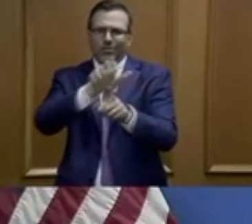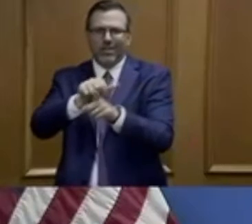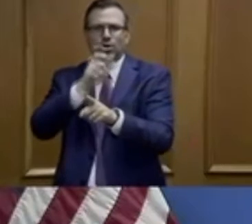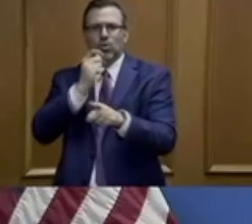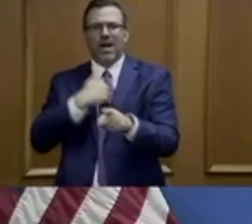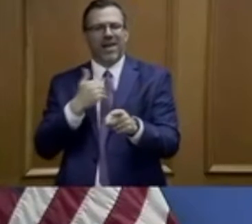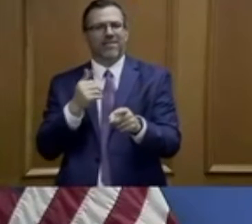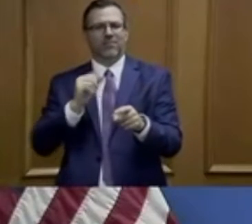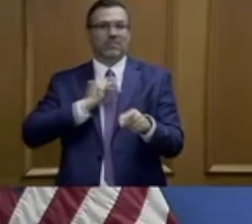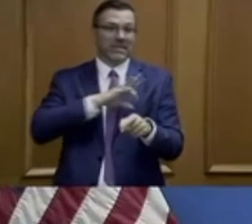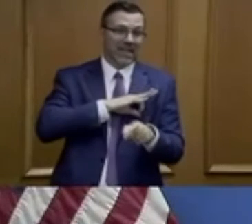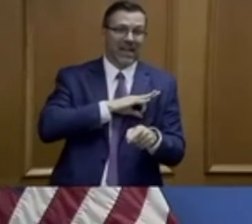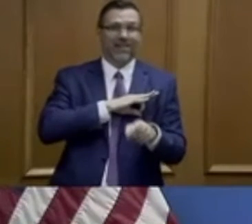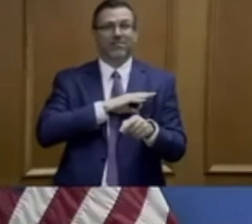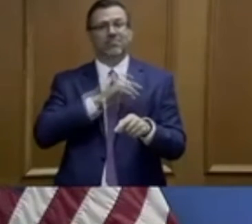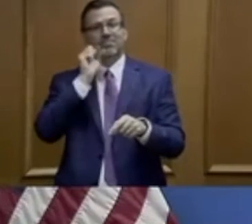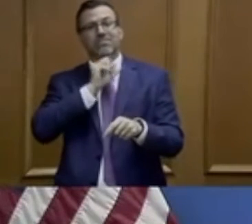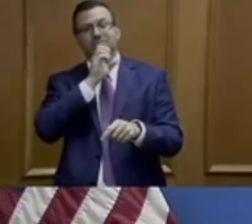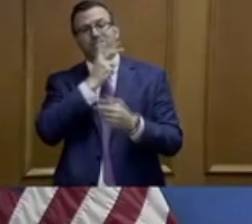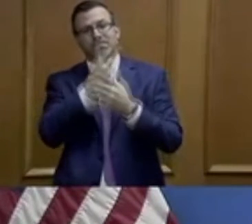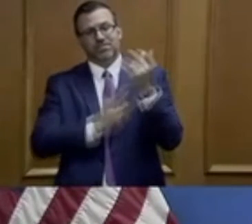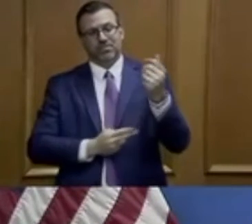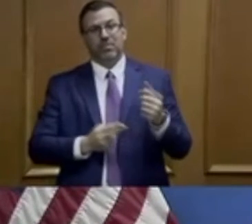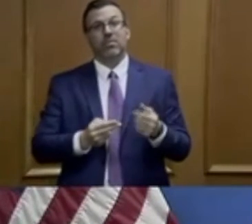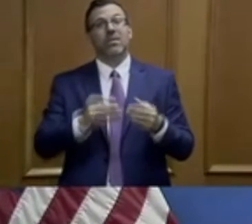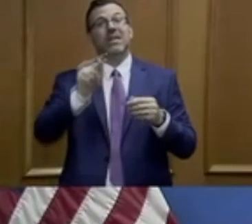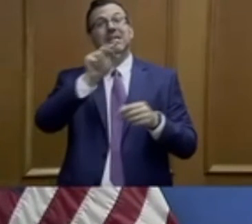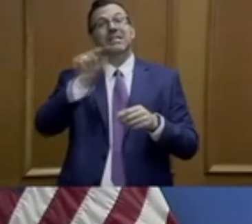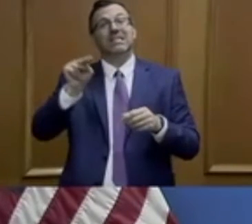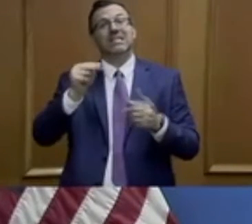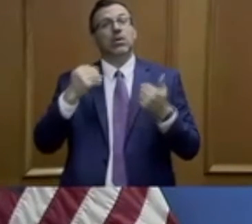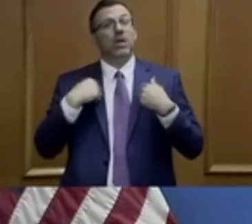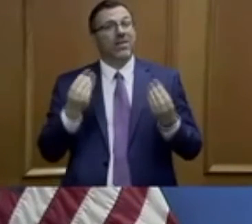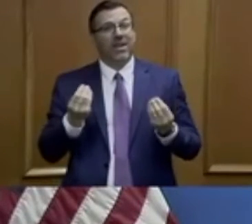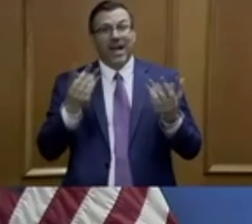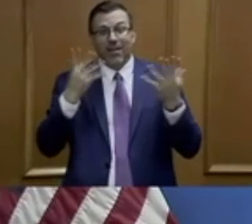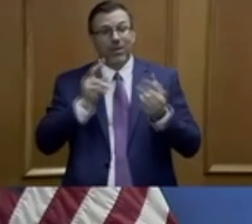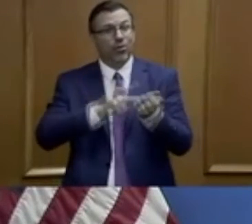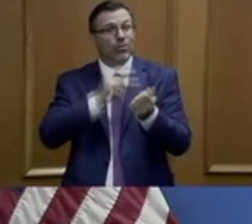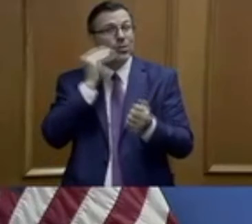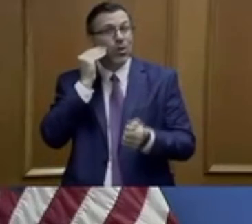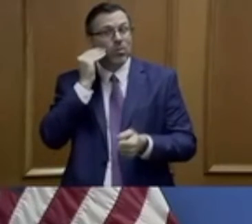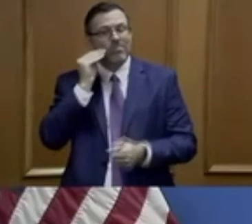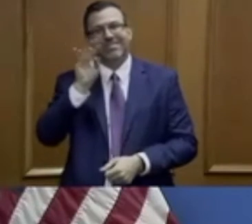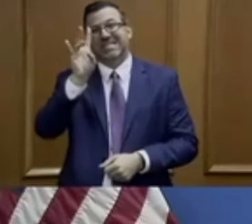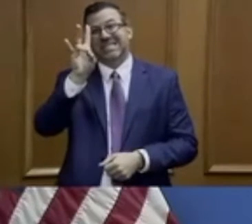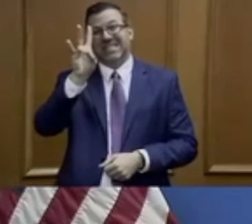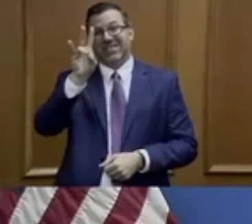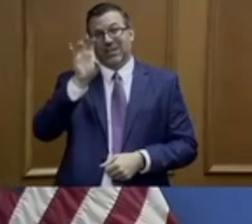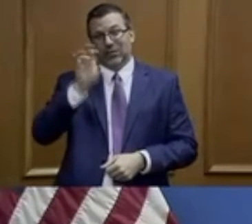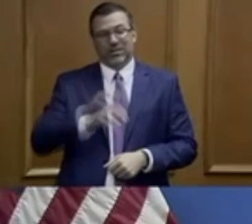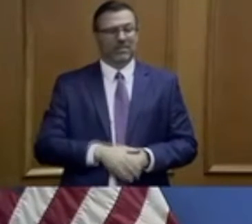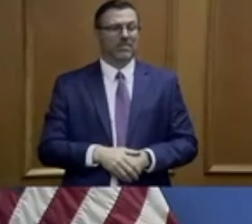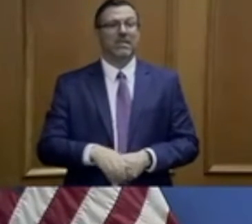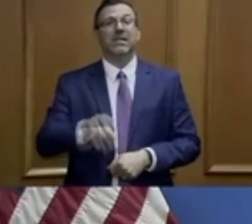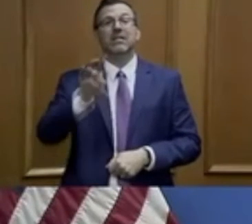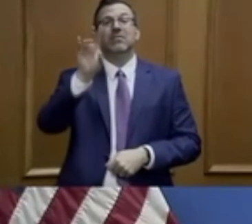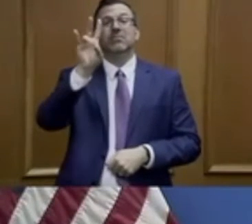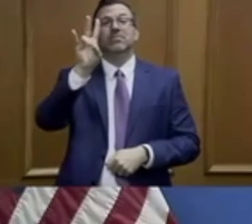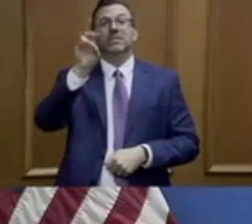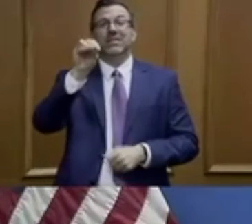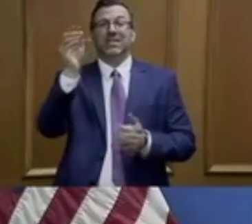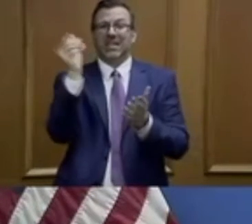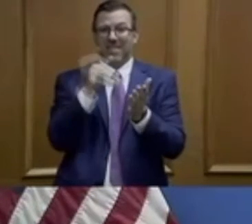quickly. We have 700 long-term care facilities in our state, and 70,000 of our Tennessee residents are